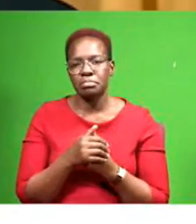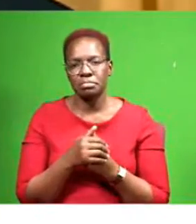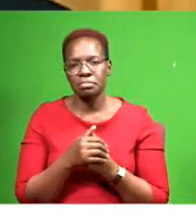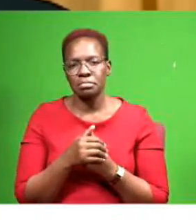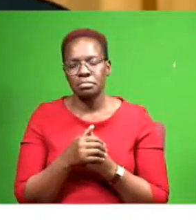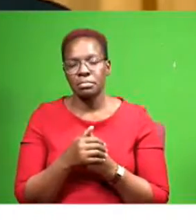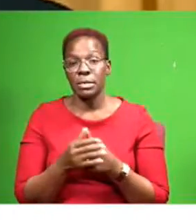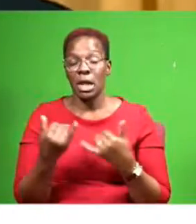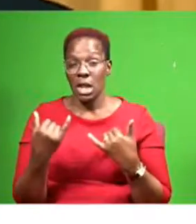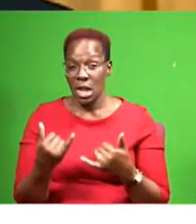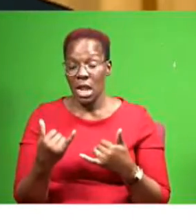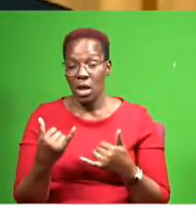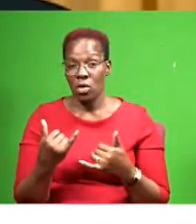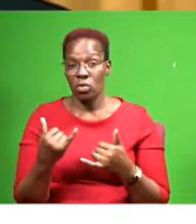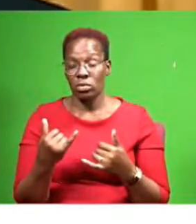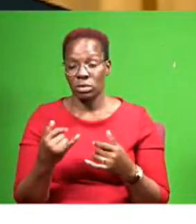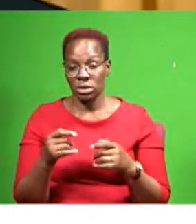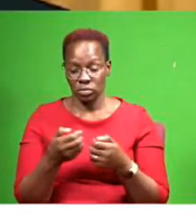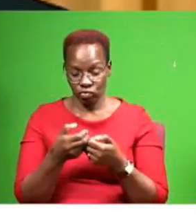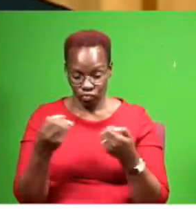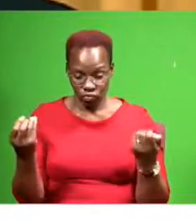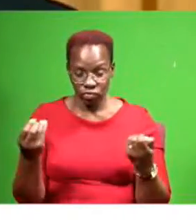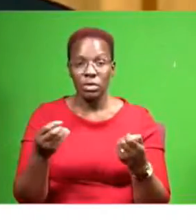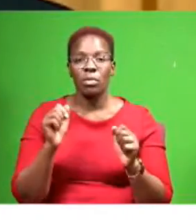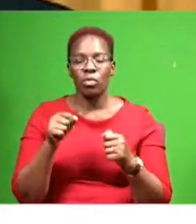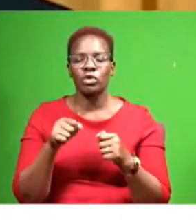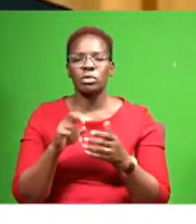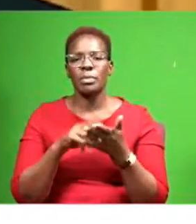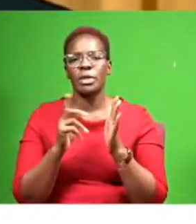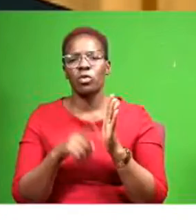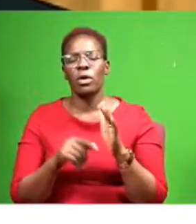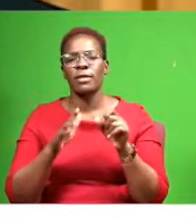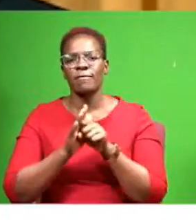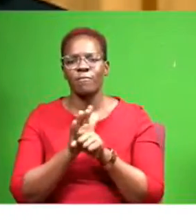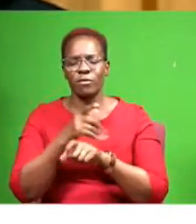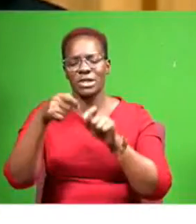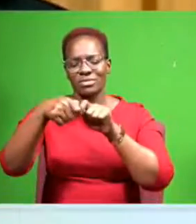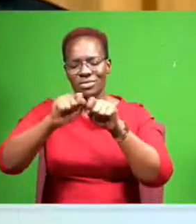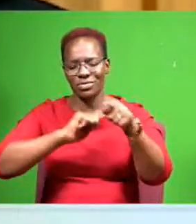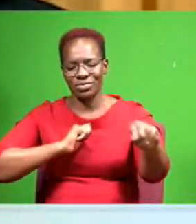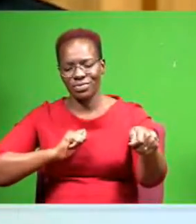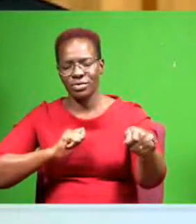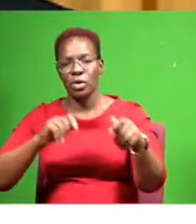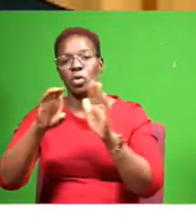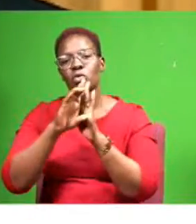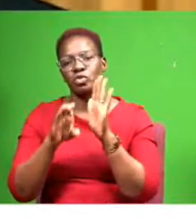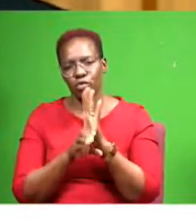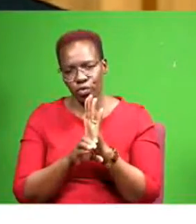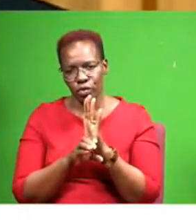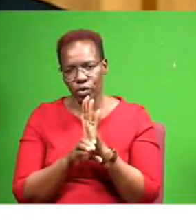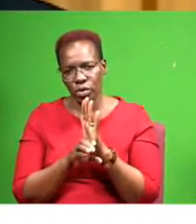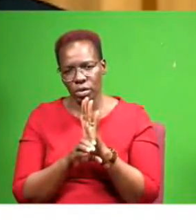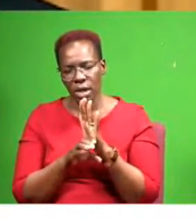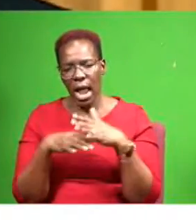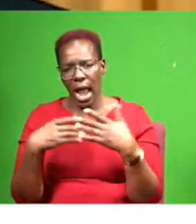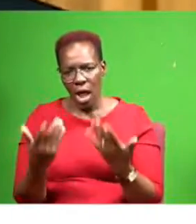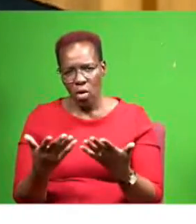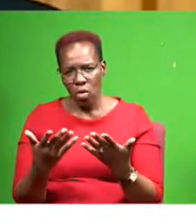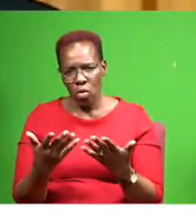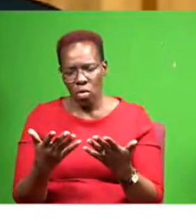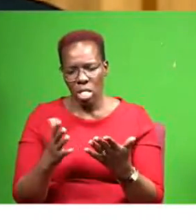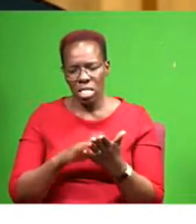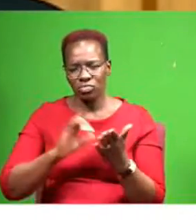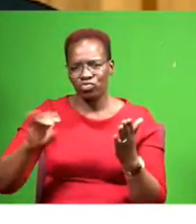Therefore, dismemberment in regard to Constitution would mean completely tearing the Constitution apart by removing its